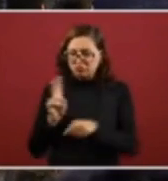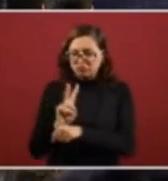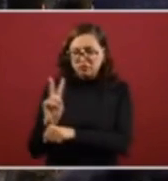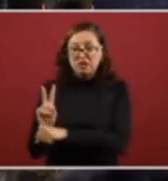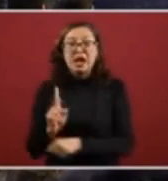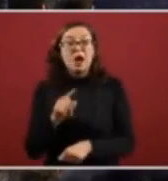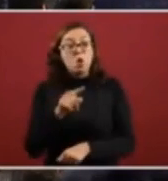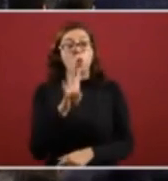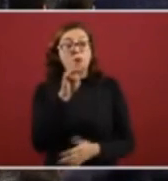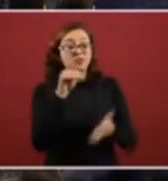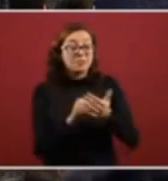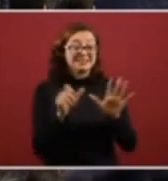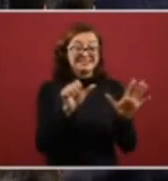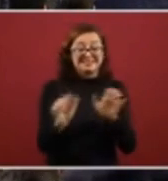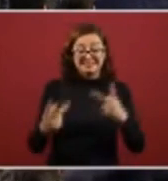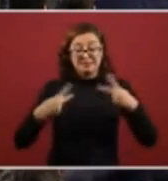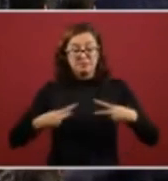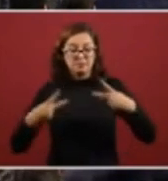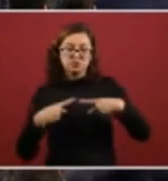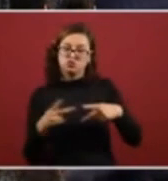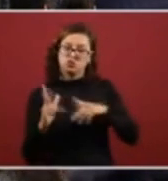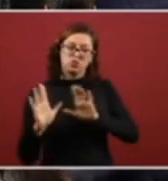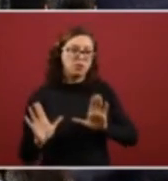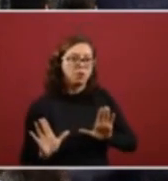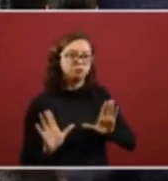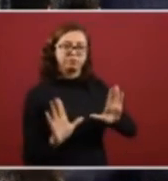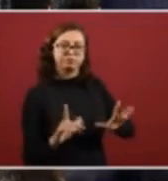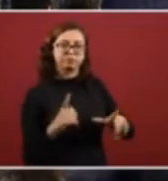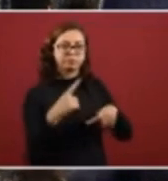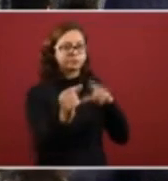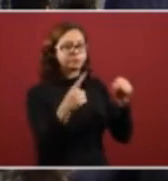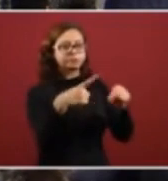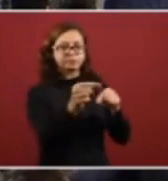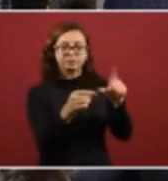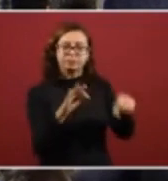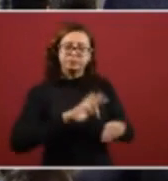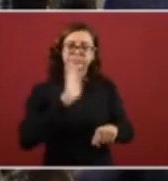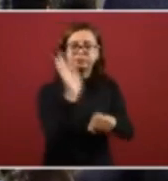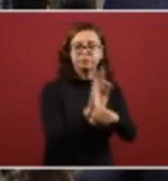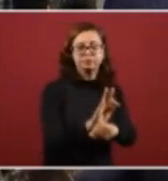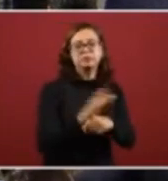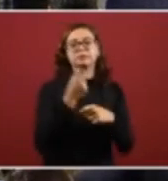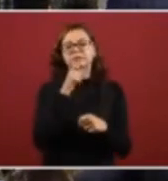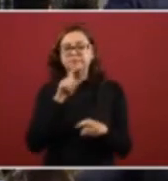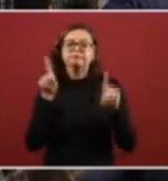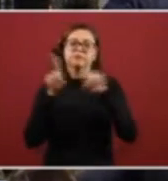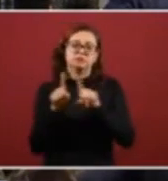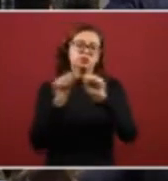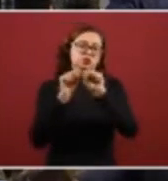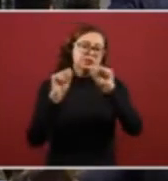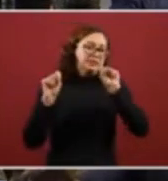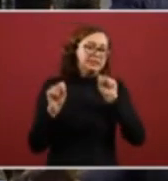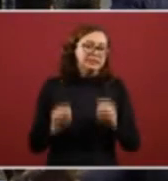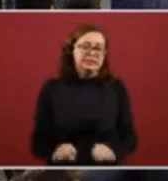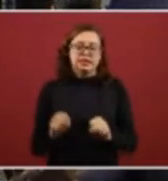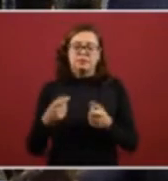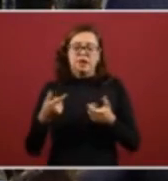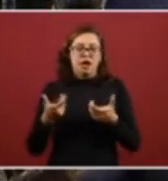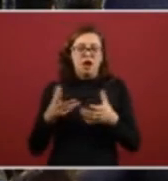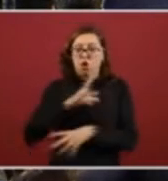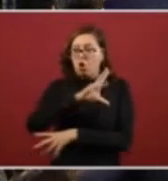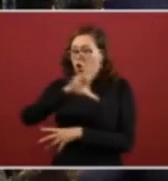we were able to evacuate 4,600 people, and all of them were safe under that system